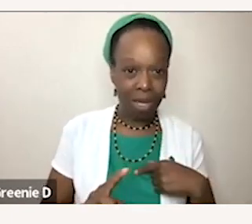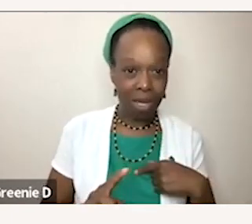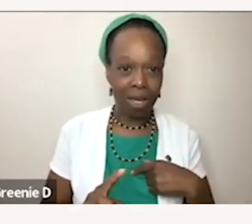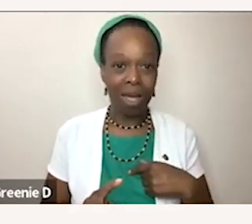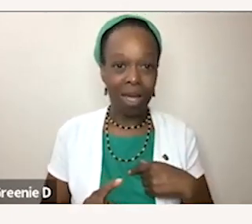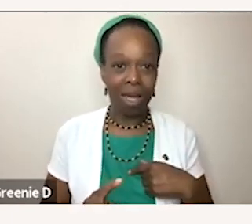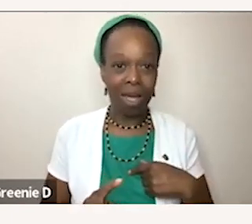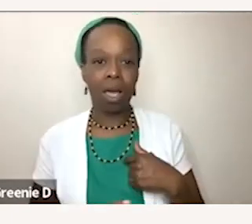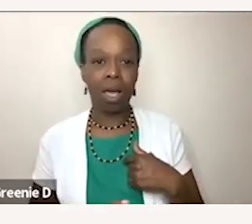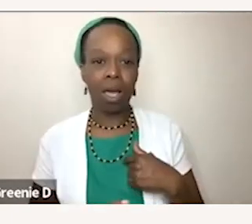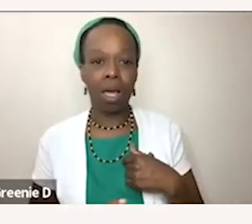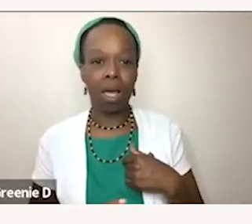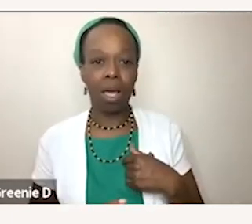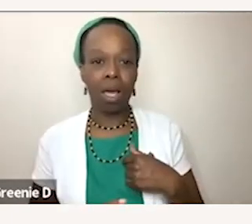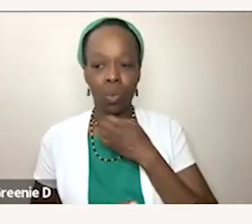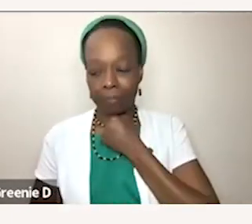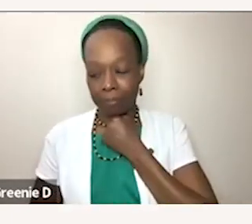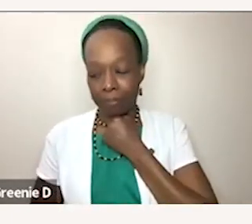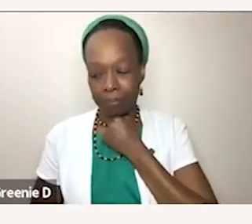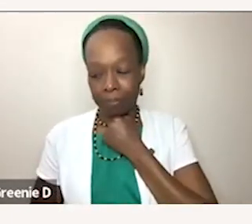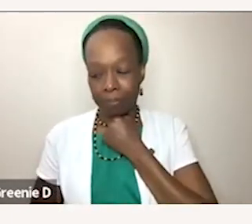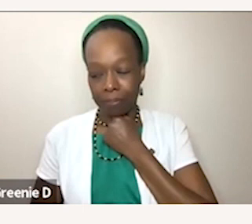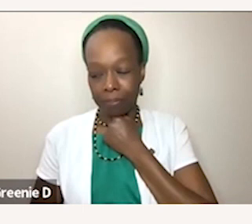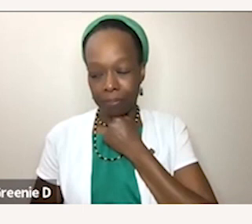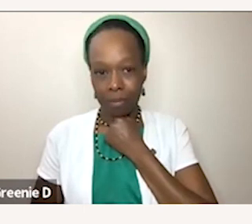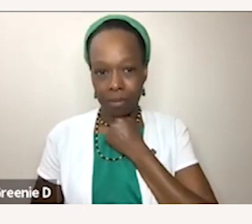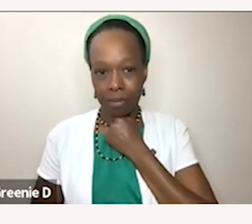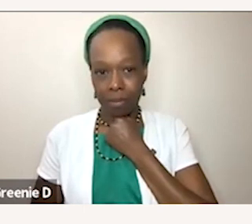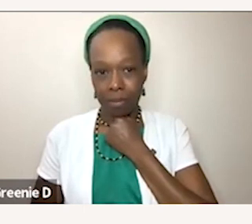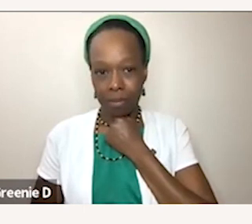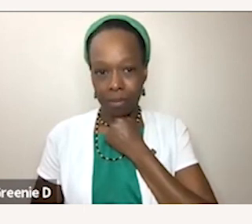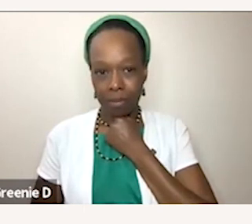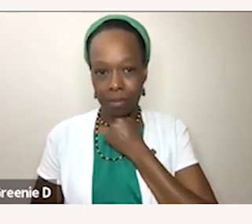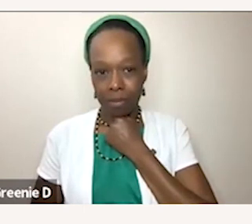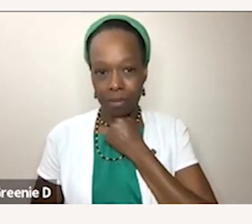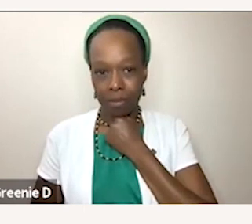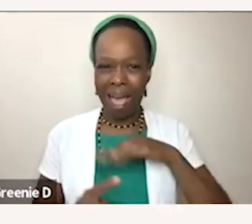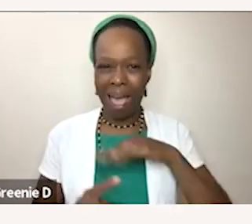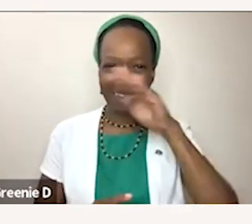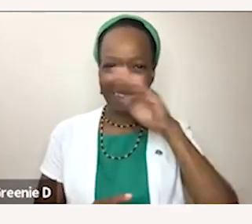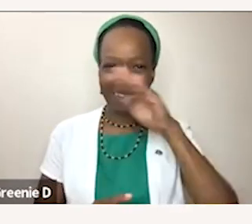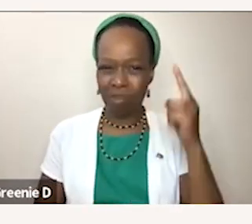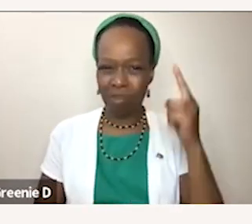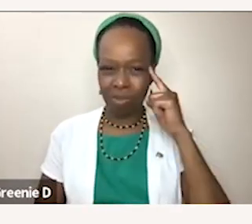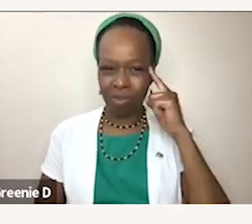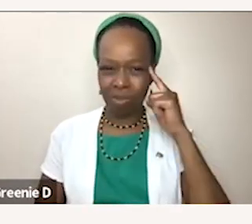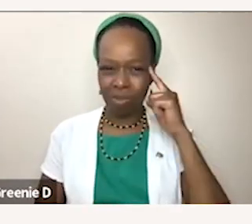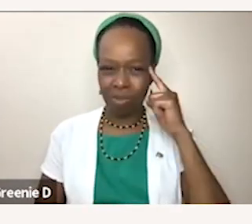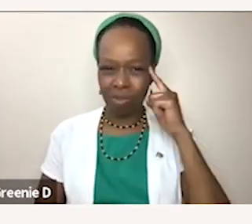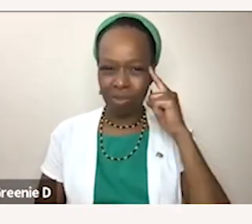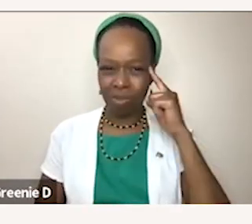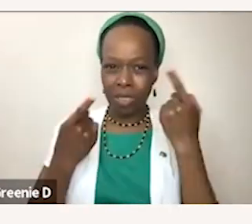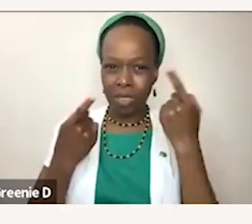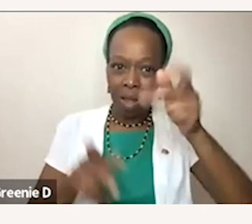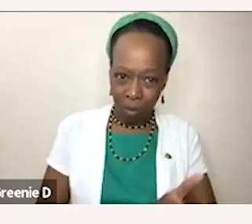You're absolutely right. But I never thought of that until someone pointed it out to me. So I think the reason I say all of this is